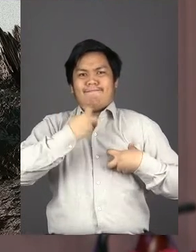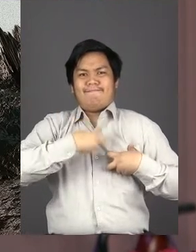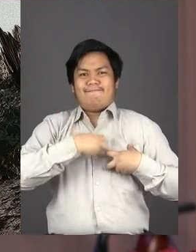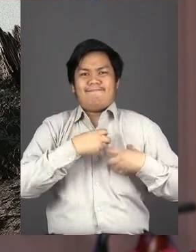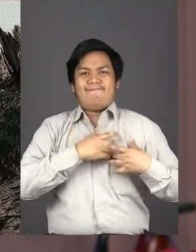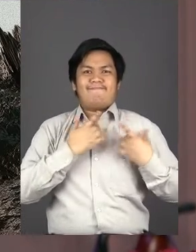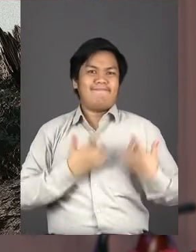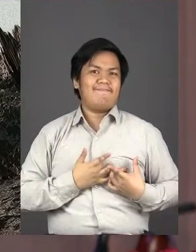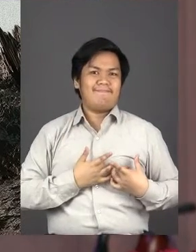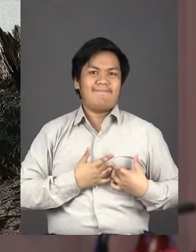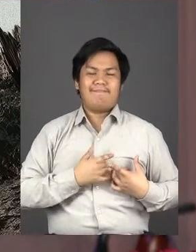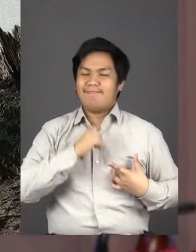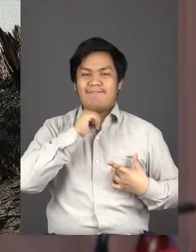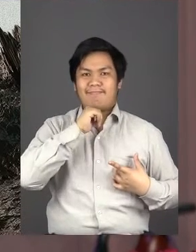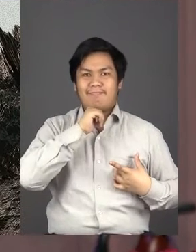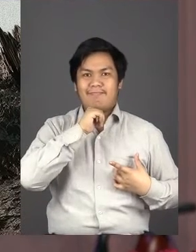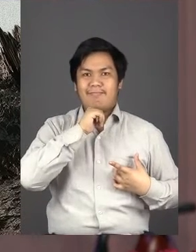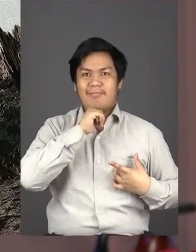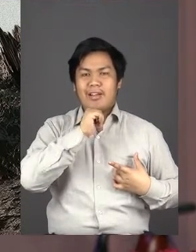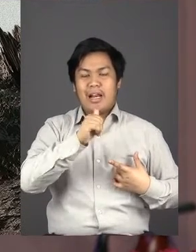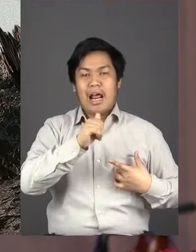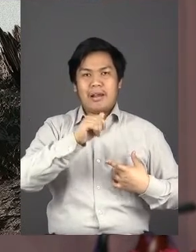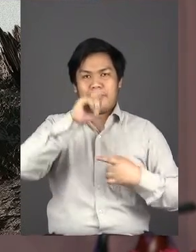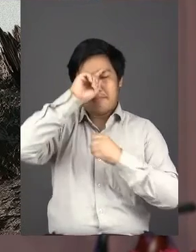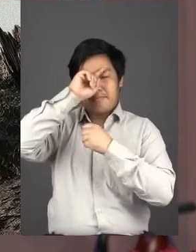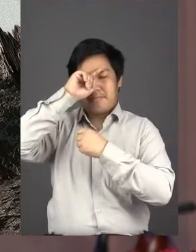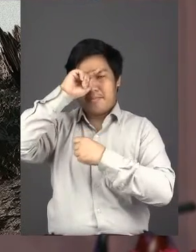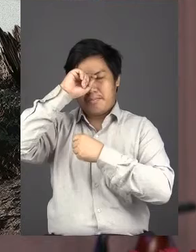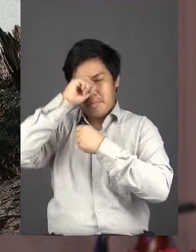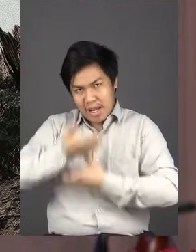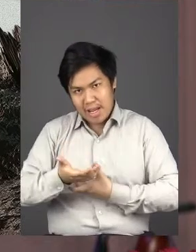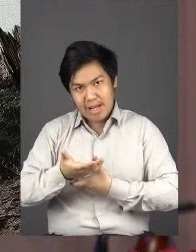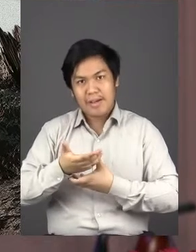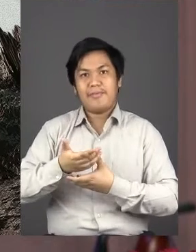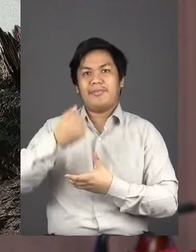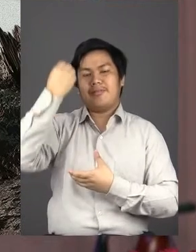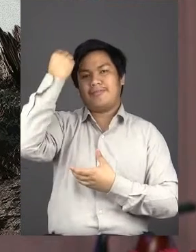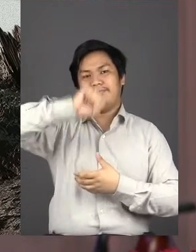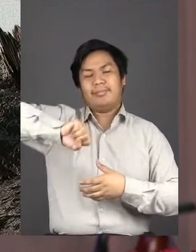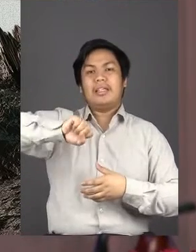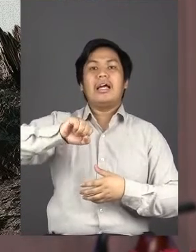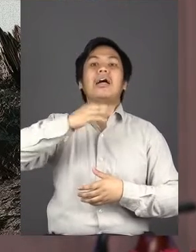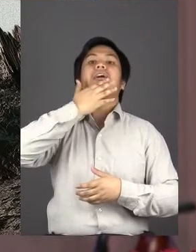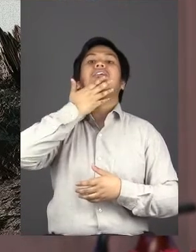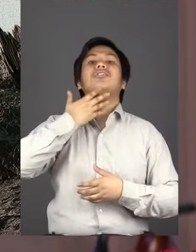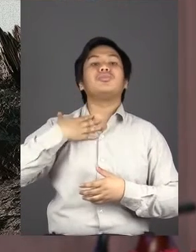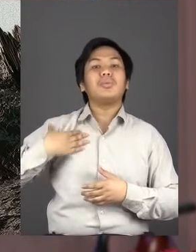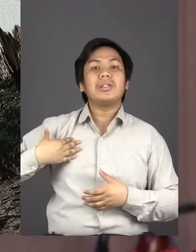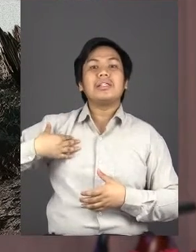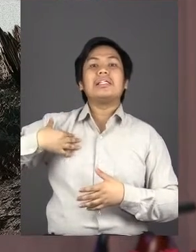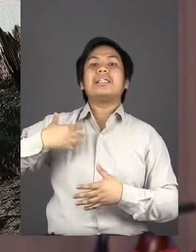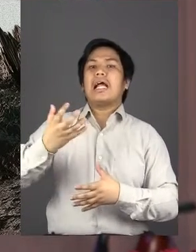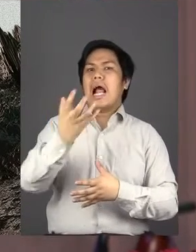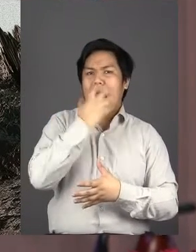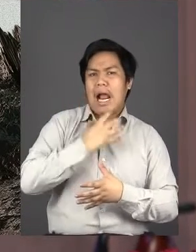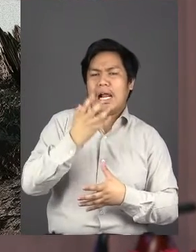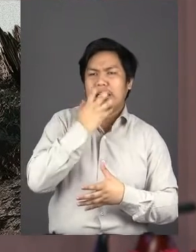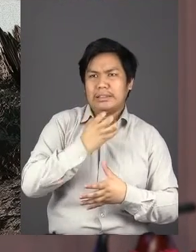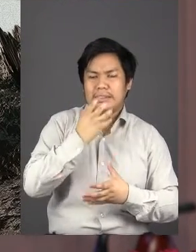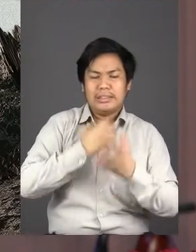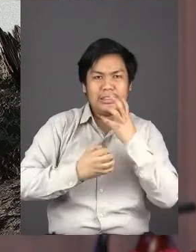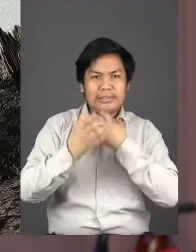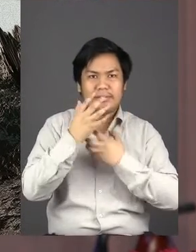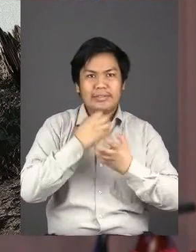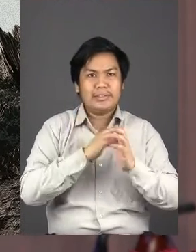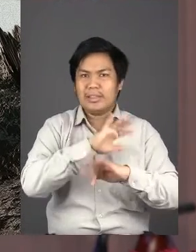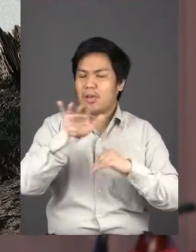Ganun po tayo dati lahat. They have become callous and have given themselves up to sensuality, greedy, to practice every kind